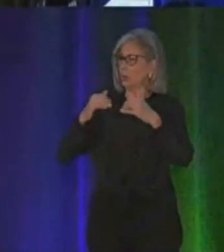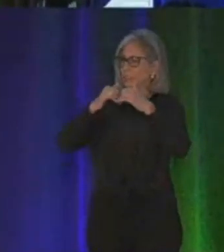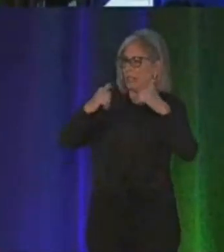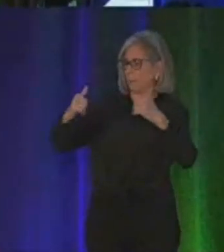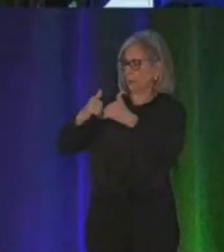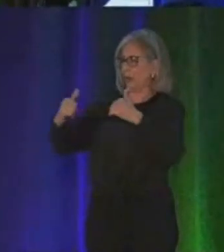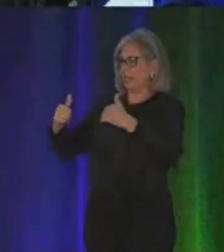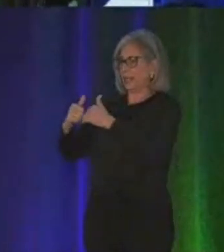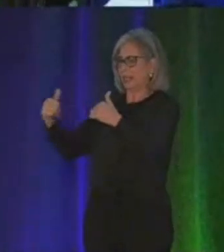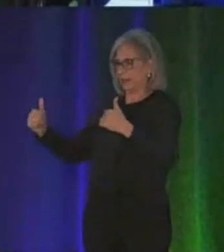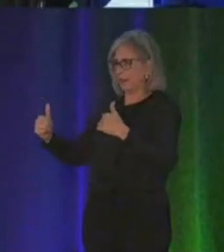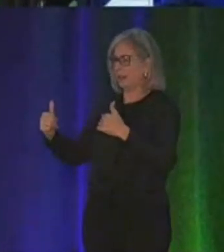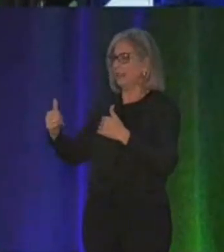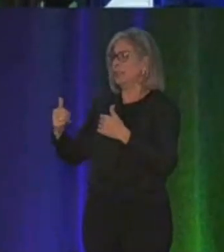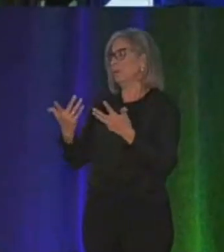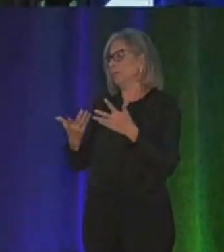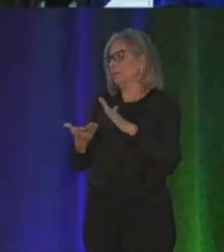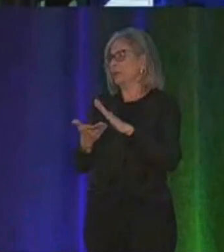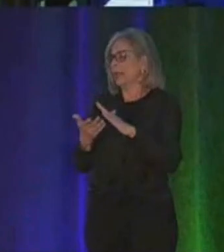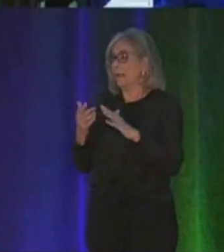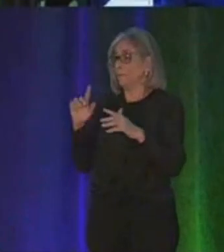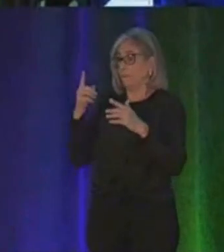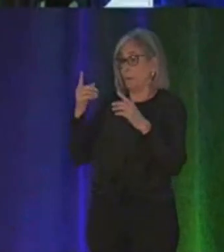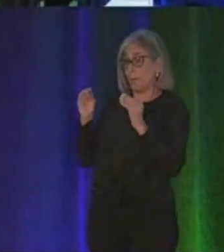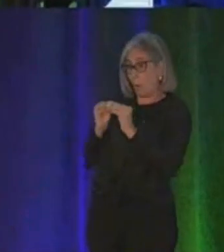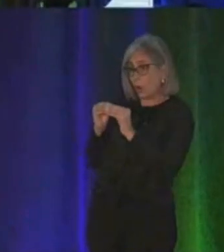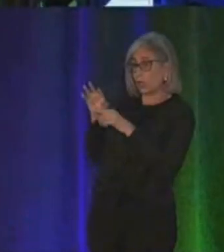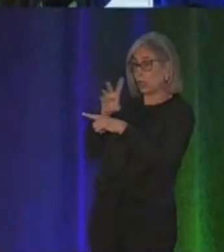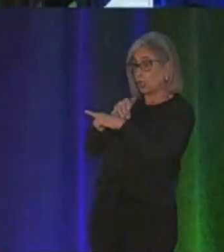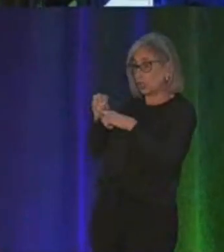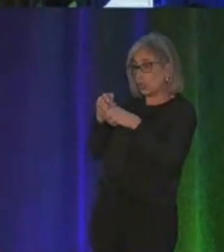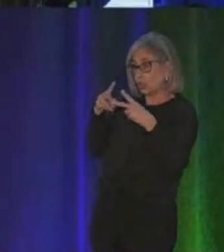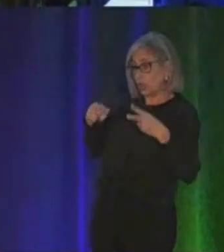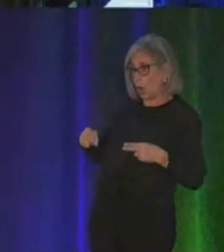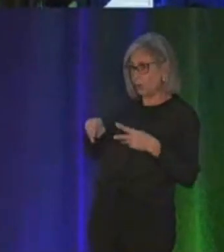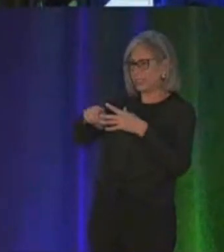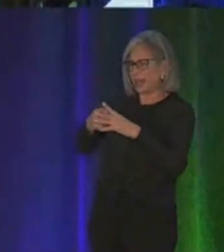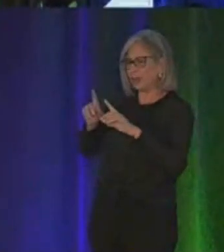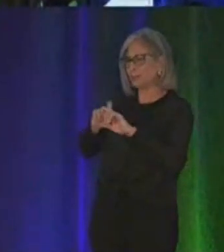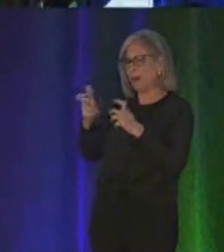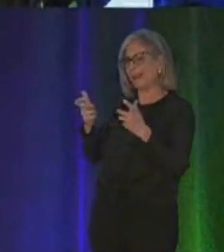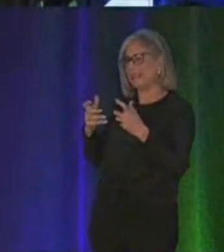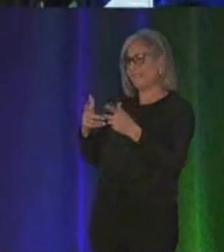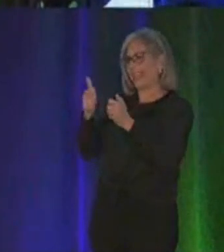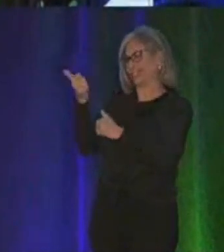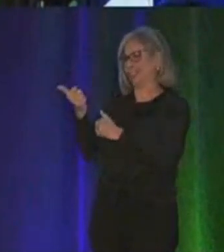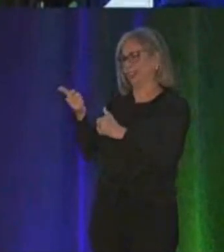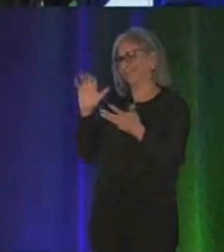that you'll get more cold starts, but they'll be faster. It is like kind of a tricky trade-off.